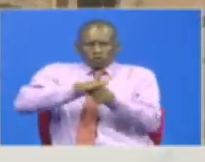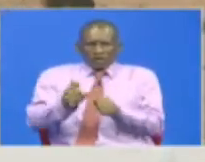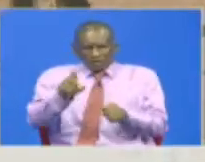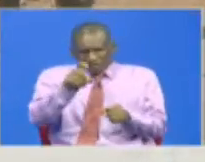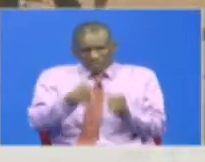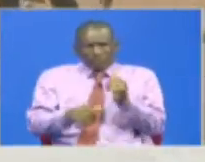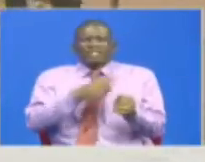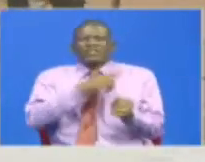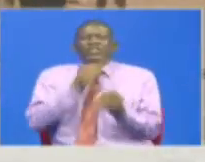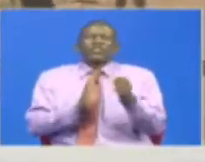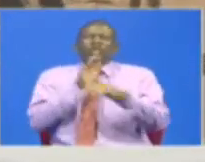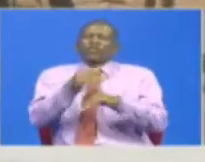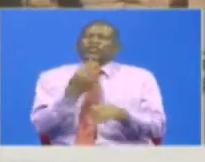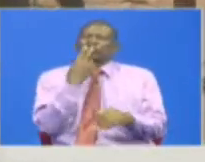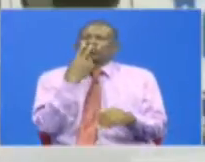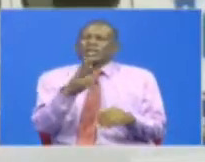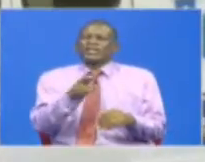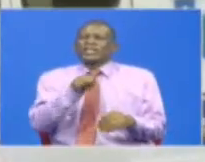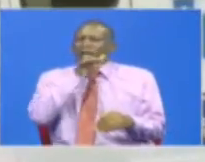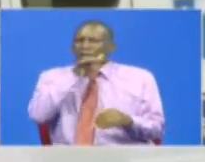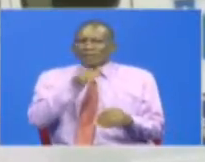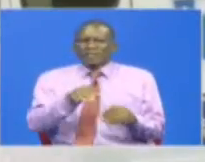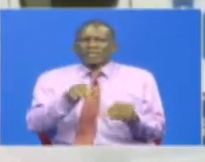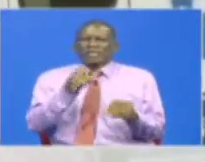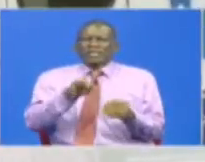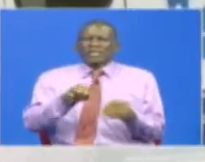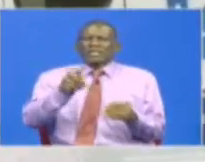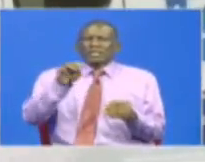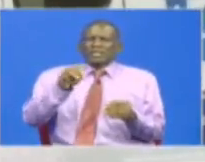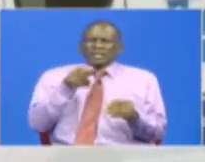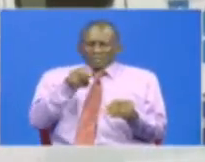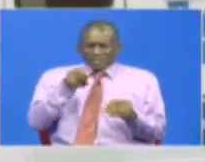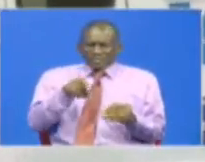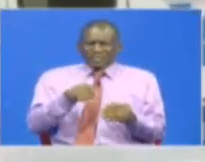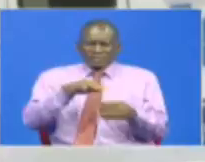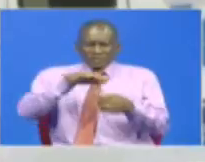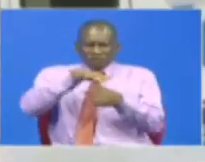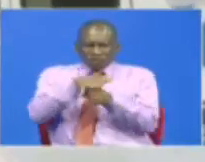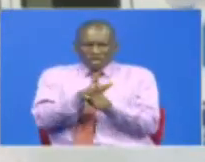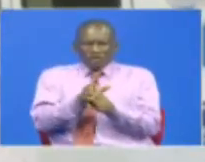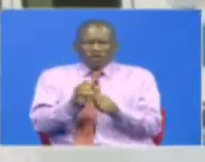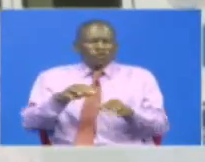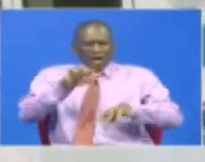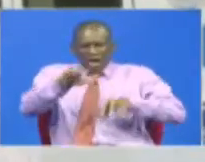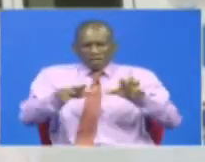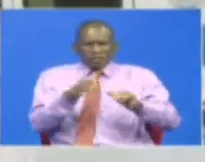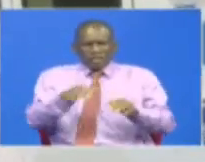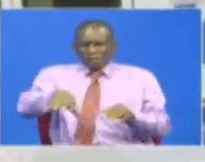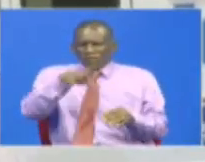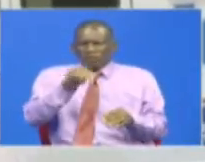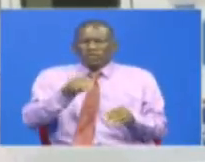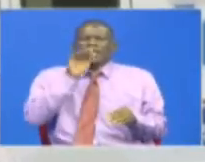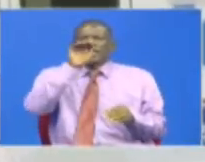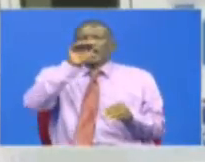Yagara, North Horsab County. This camel coronavirus has been found within the camel population.